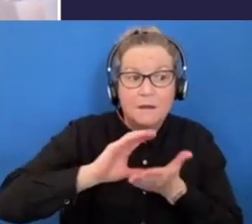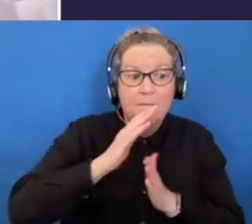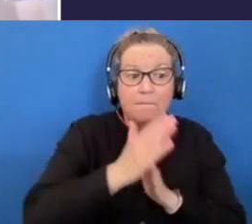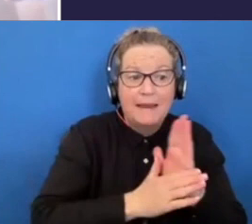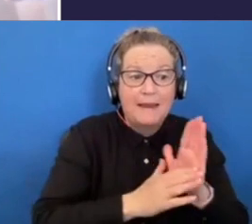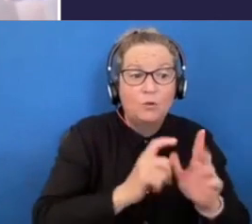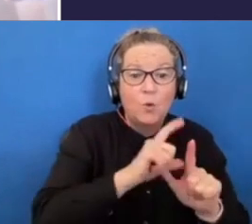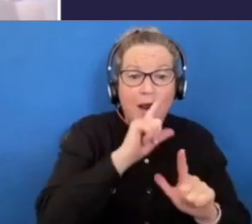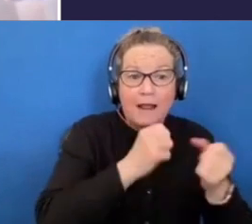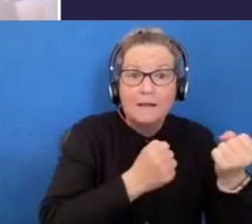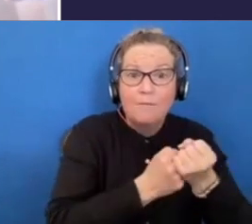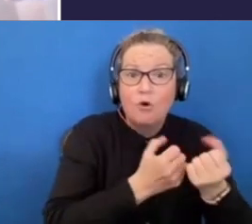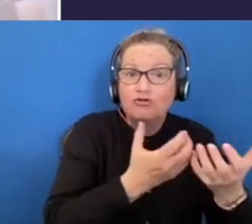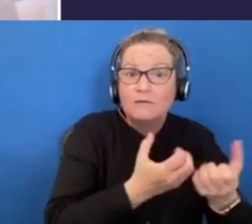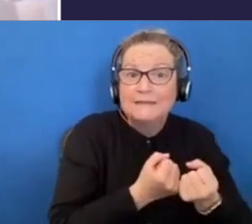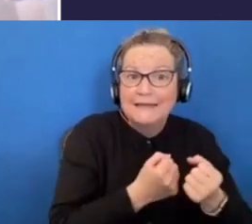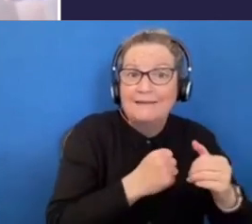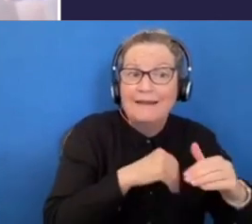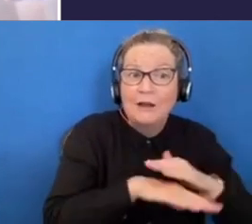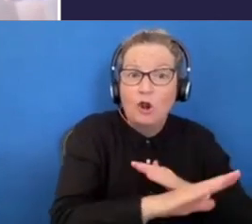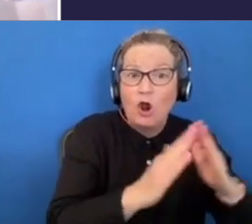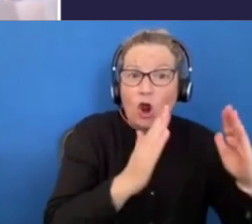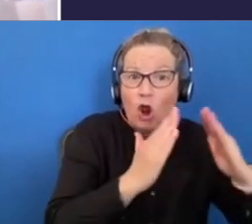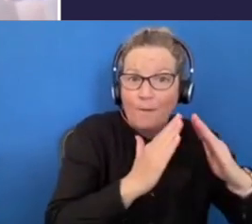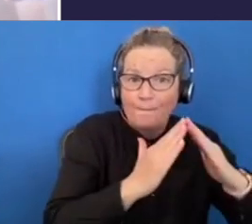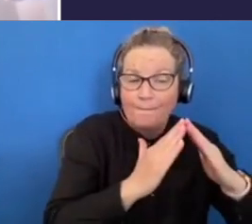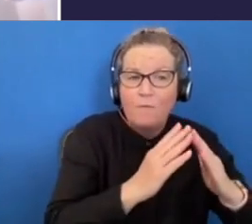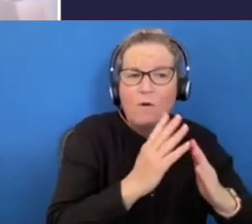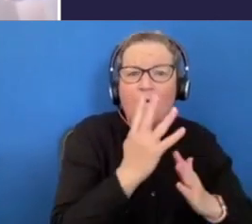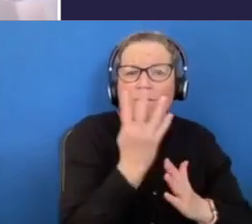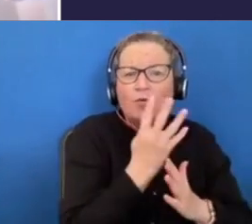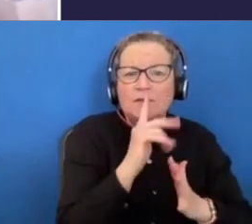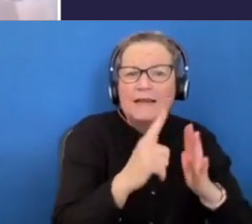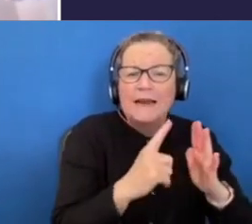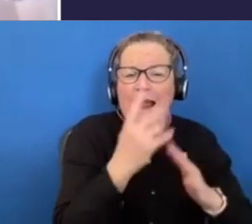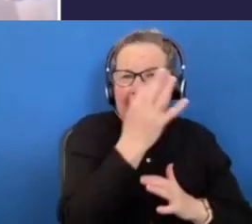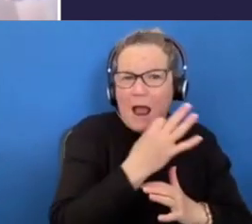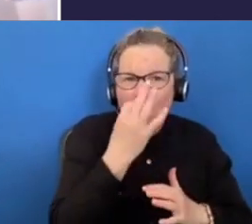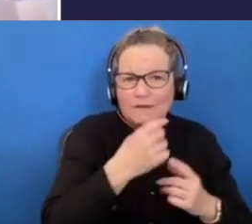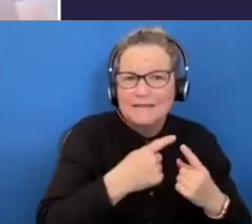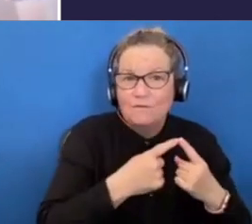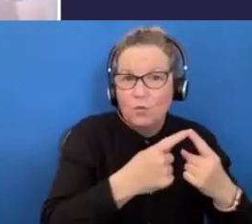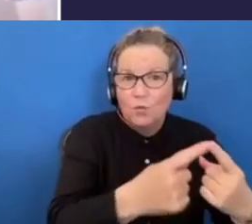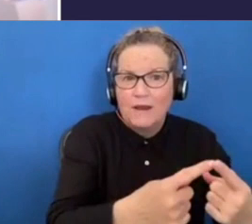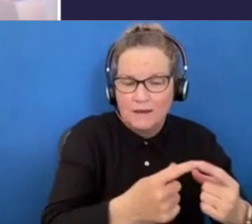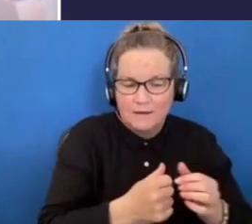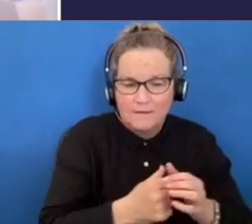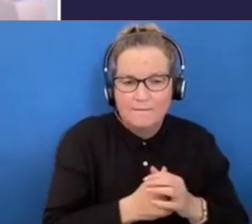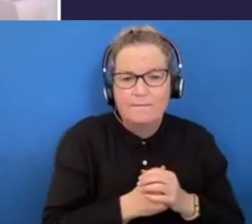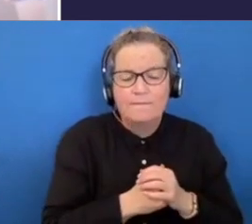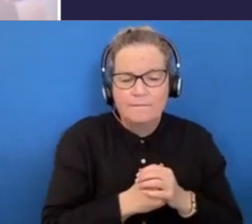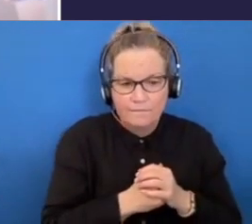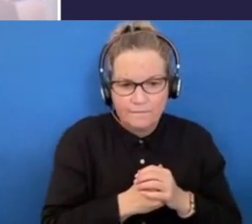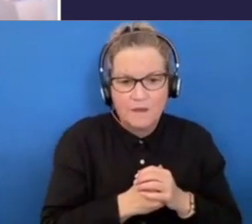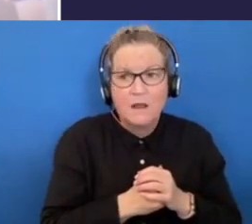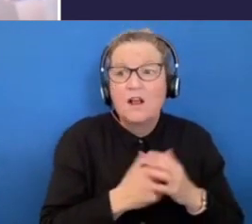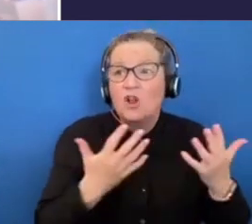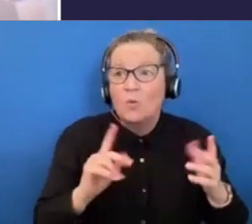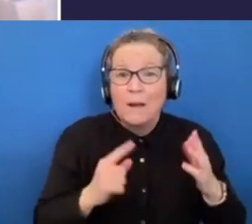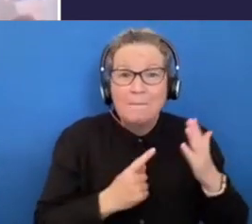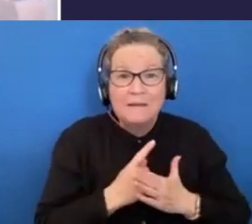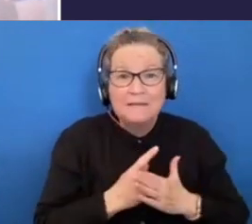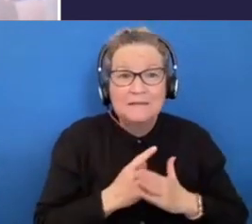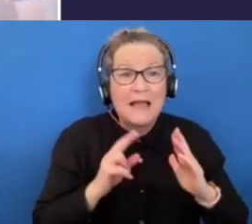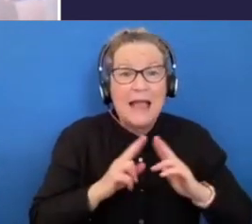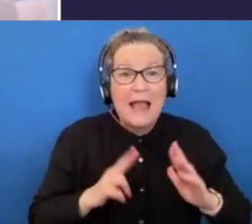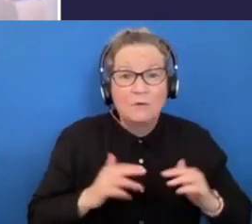home just for 14 hours a week. So essentially the housemate moves in, and each housemate